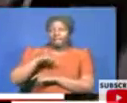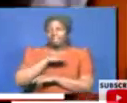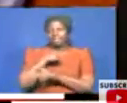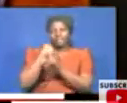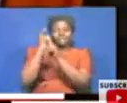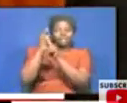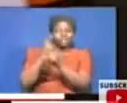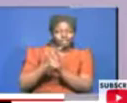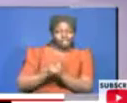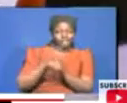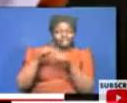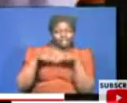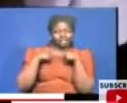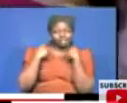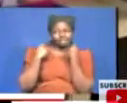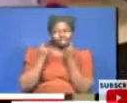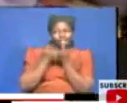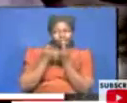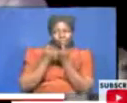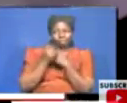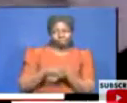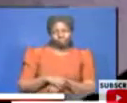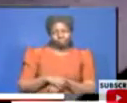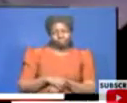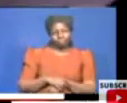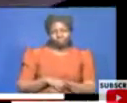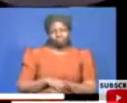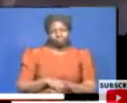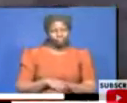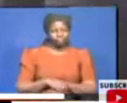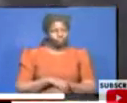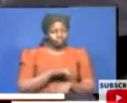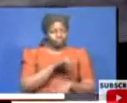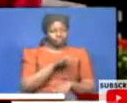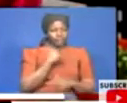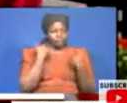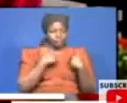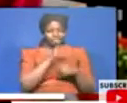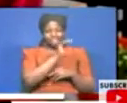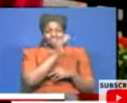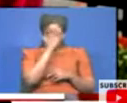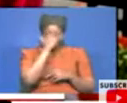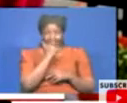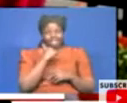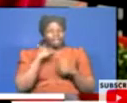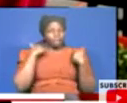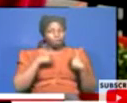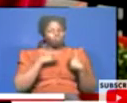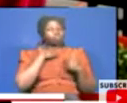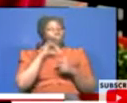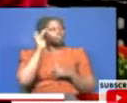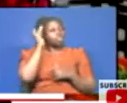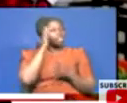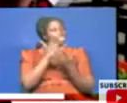of. Okay. You know, I was asking you that, because I was expecting to hear something around technology.